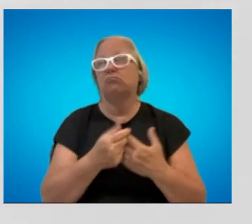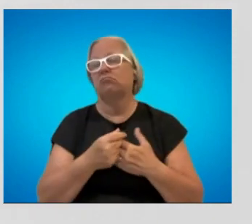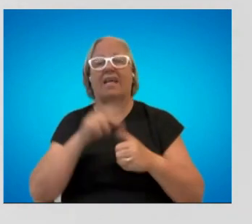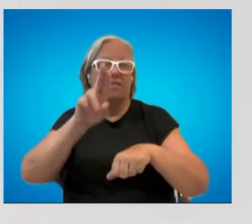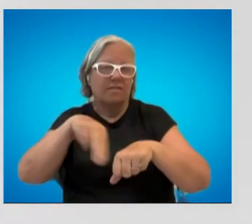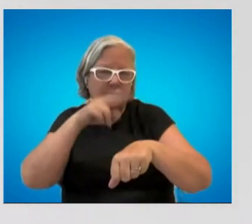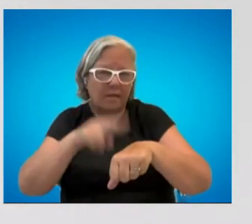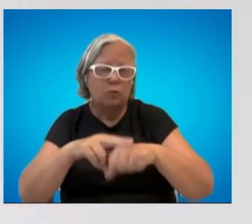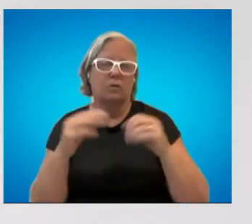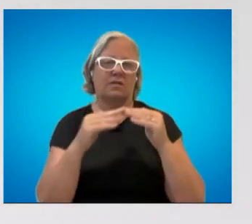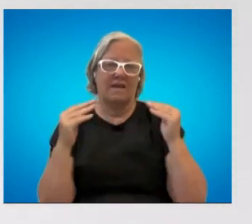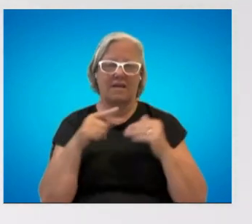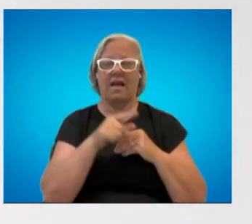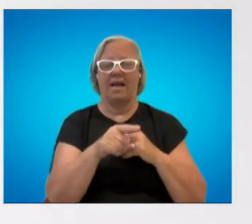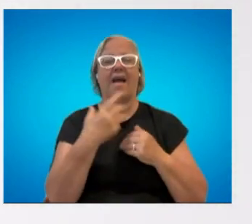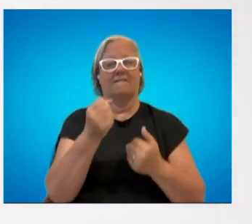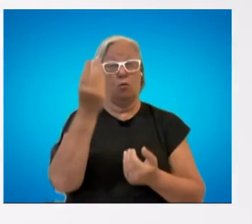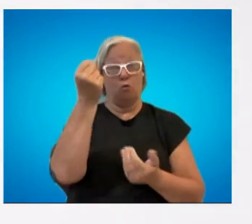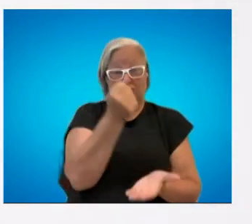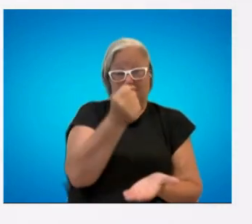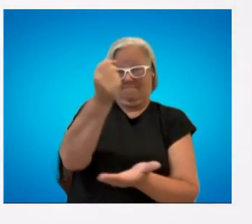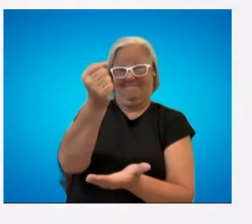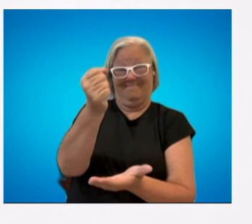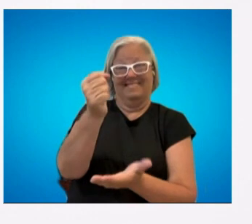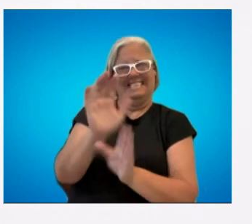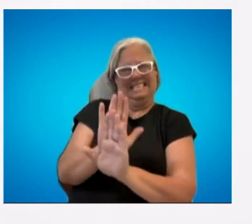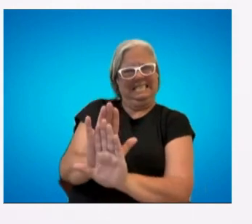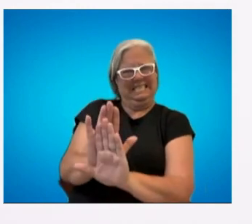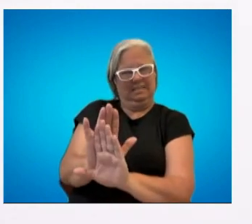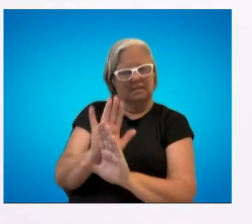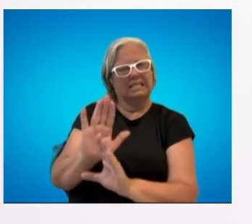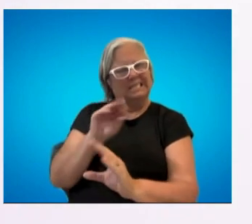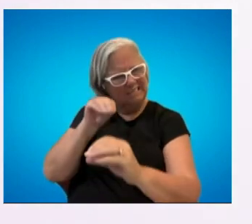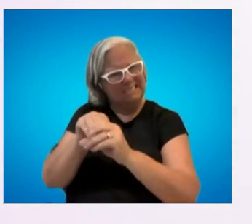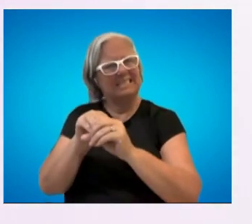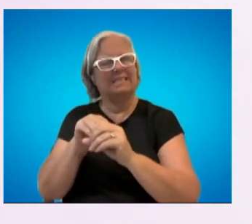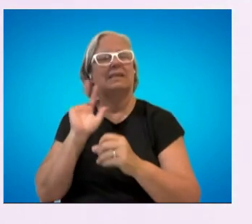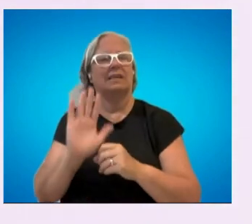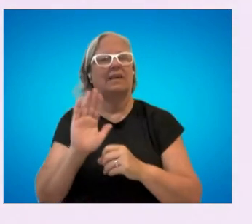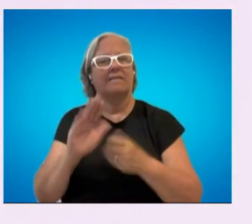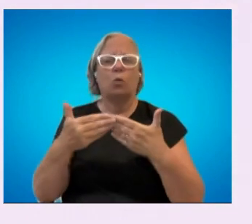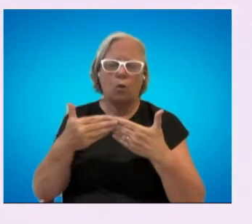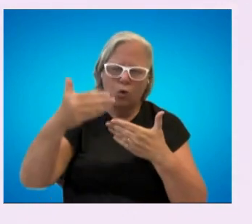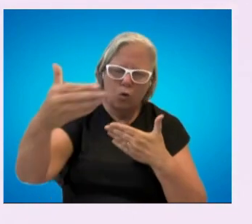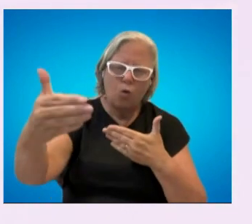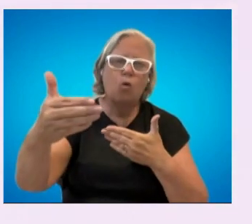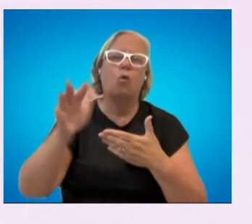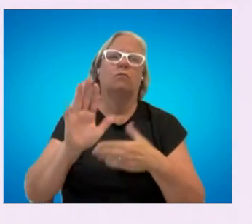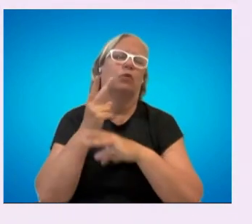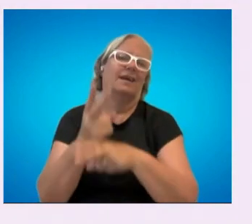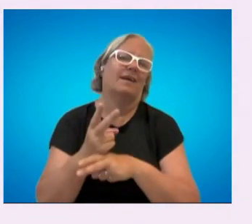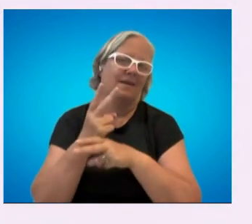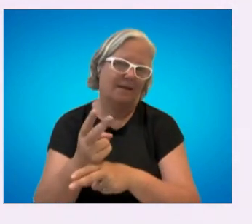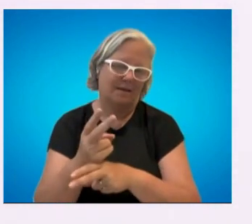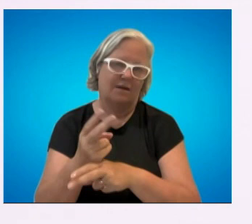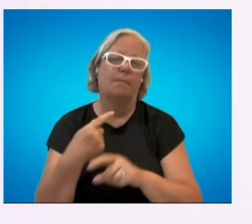budget aside for these important investments in long-term care. And of course, monitoring, evaluation